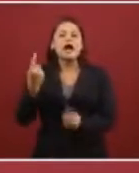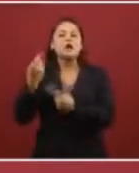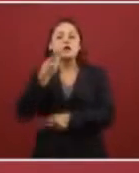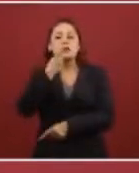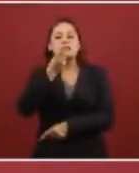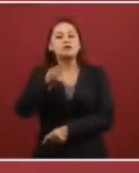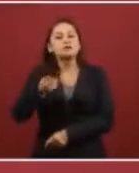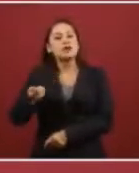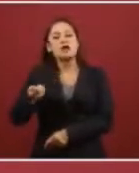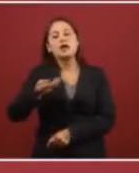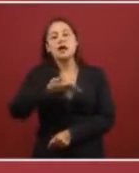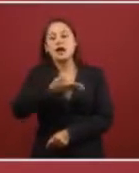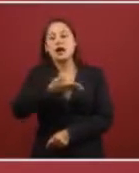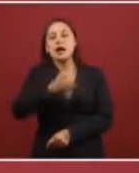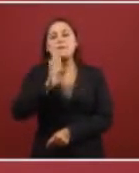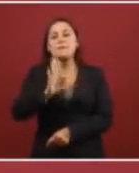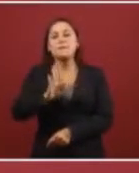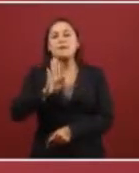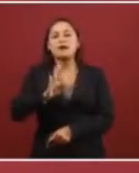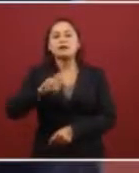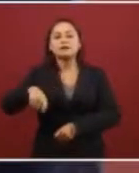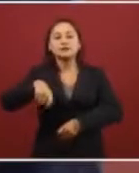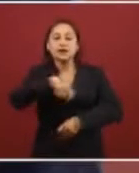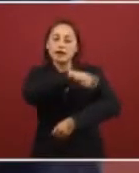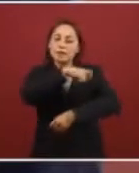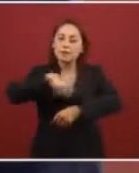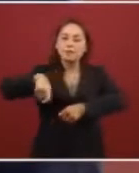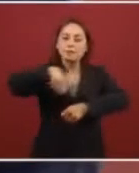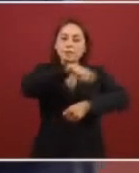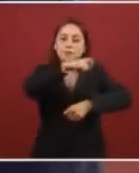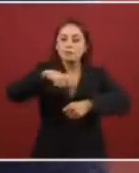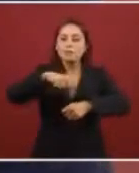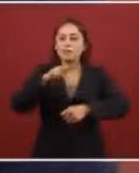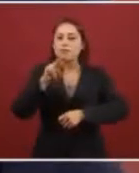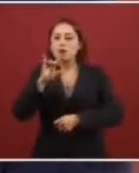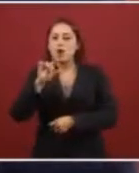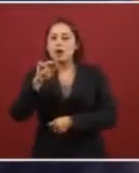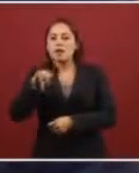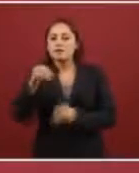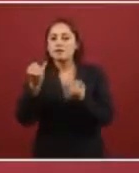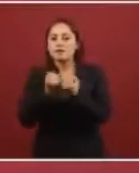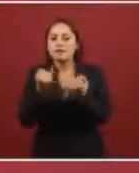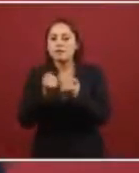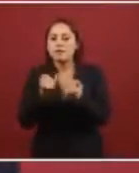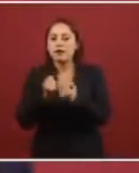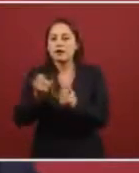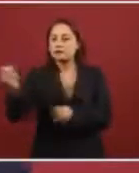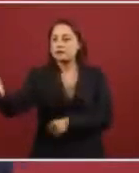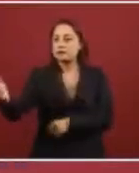with your left hand, y se tocaba con la derecha. And you played with the right hand. No. But he says no.